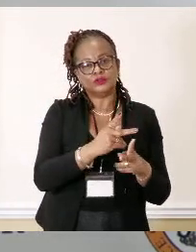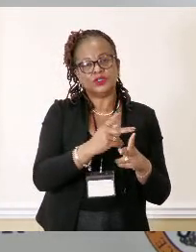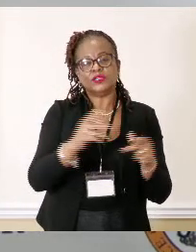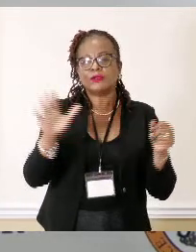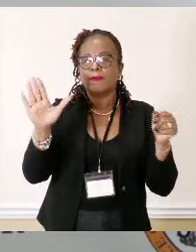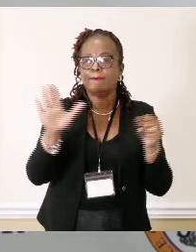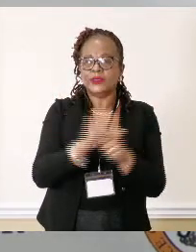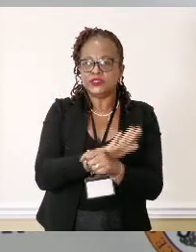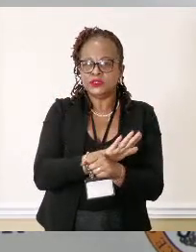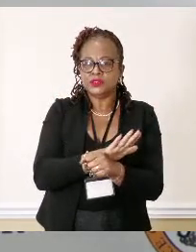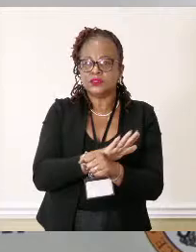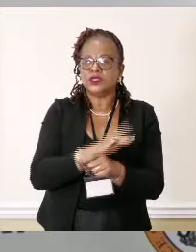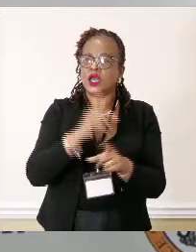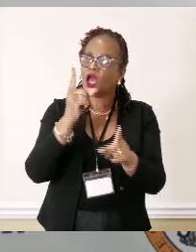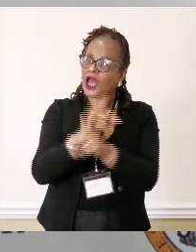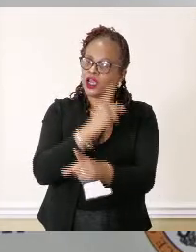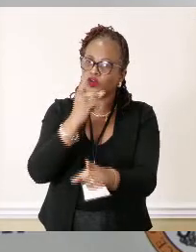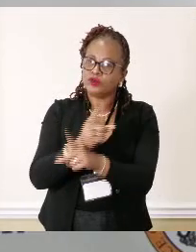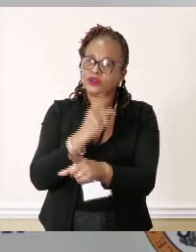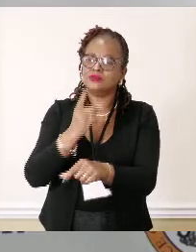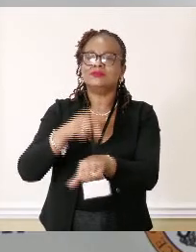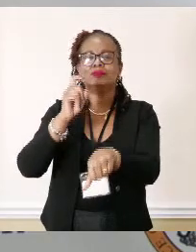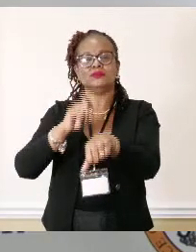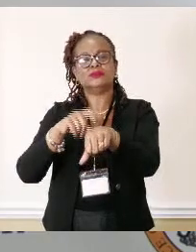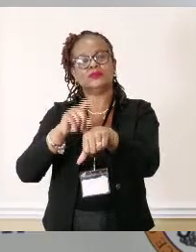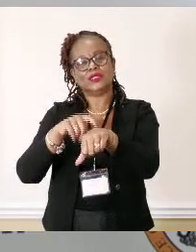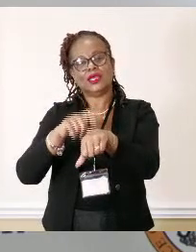complete, accurate, timely manner.